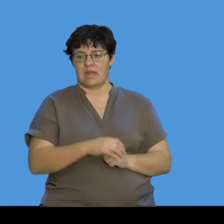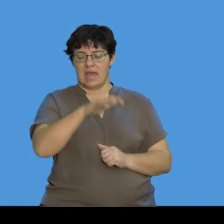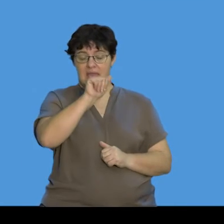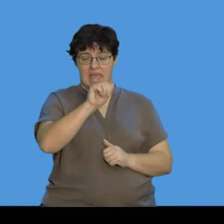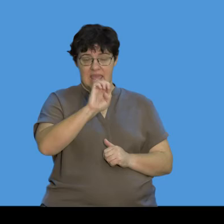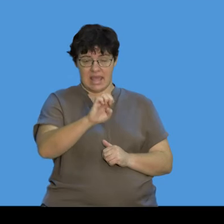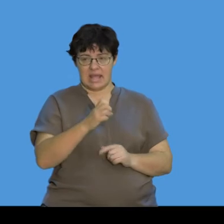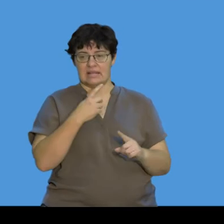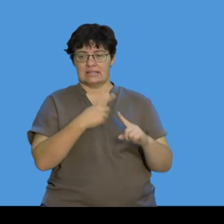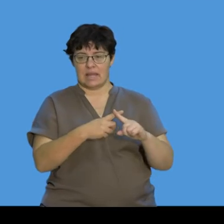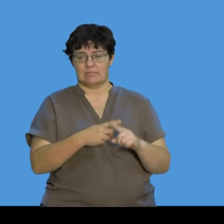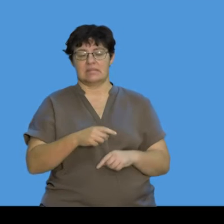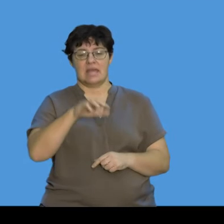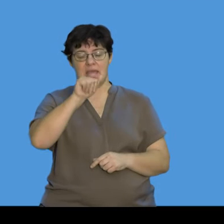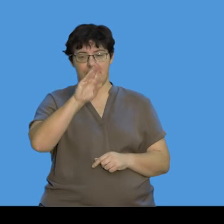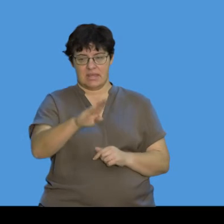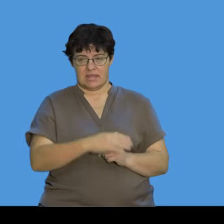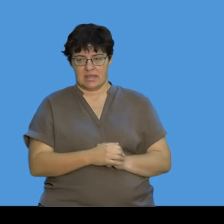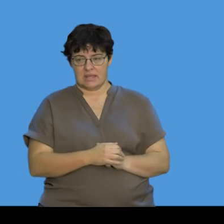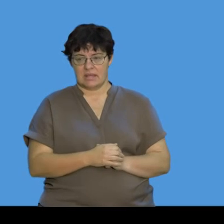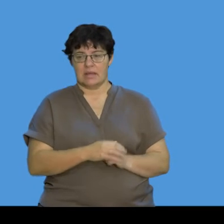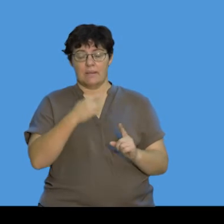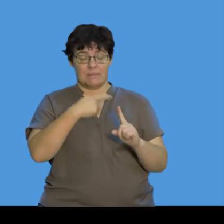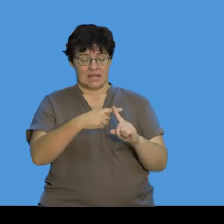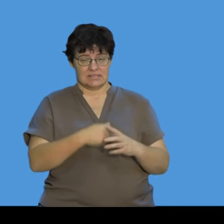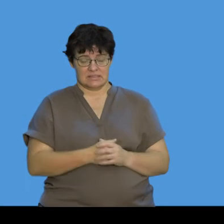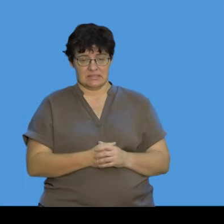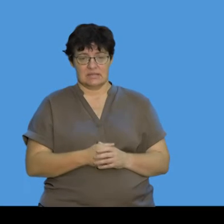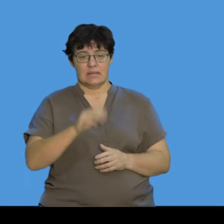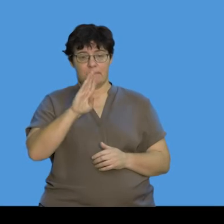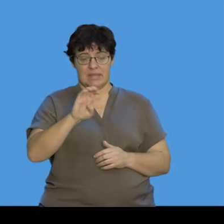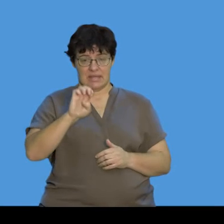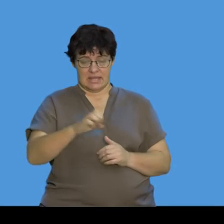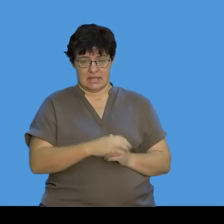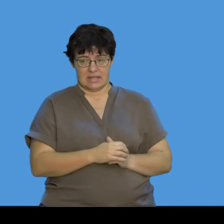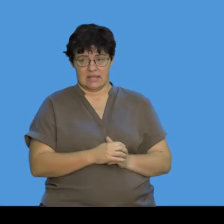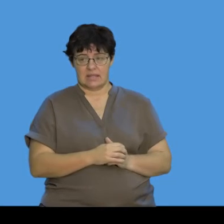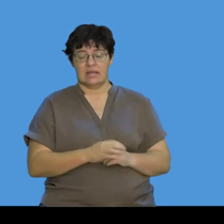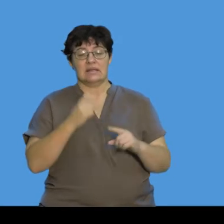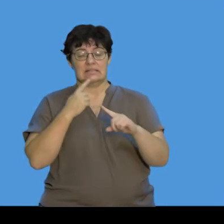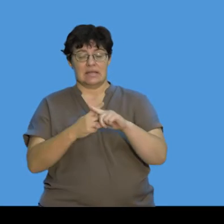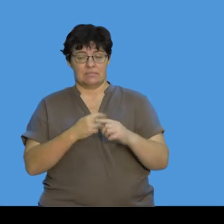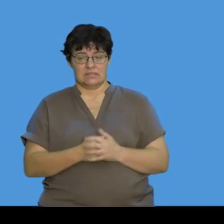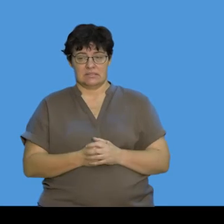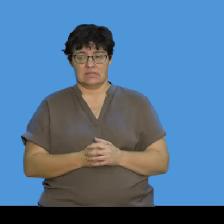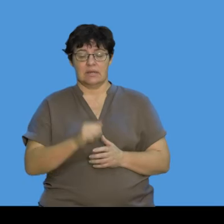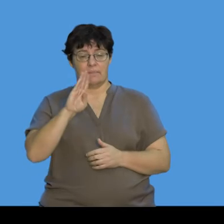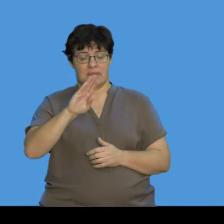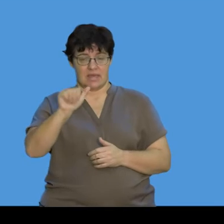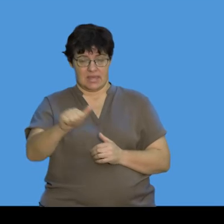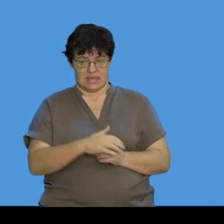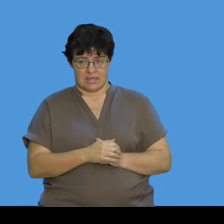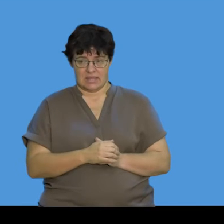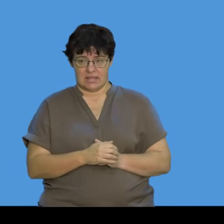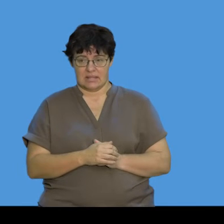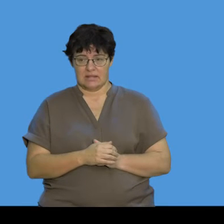AE multiplied by AB plus BE multiplied